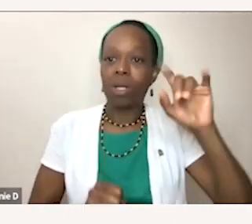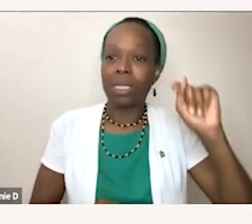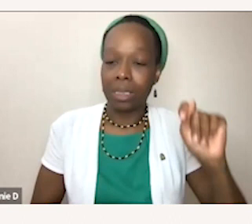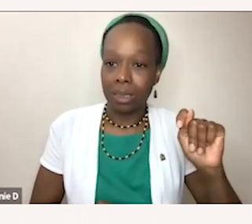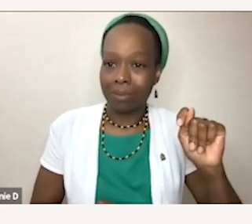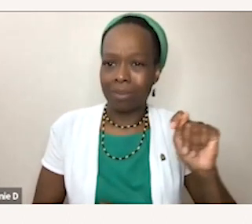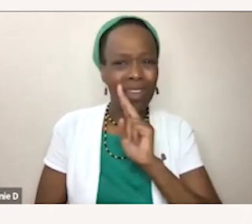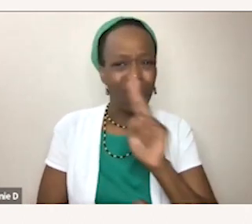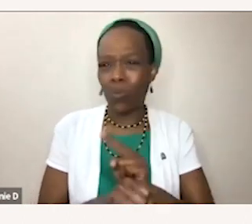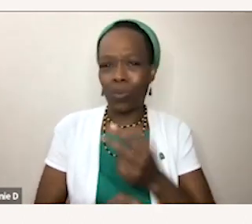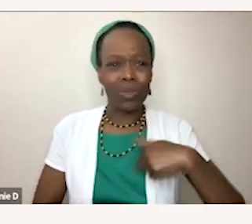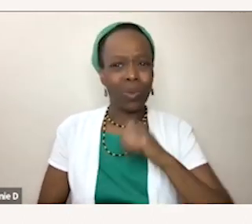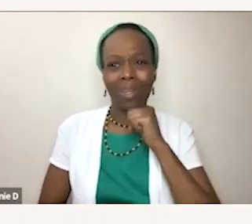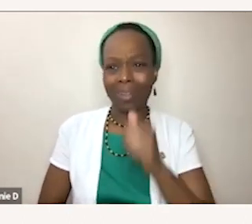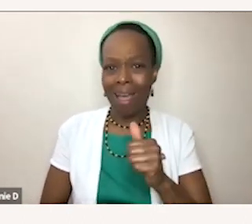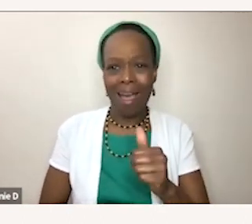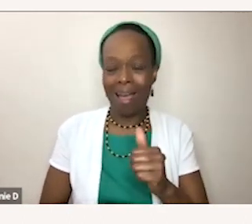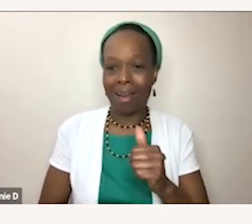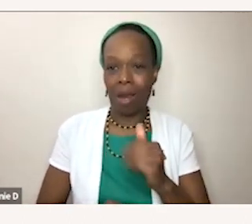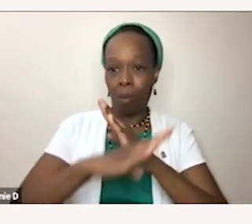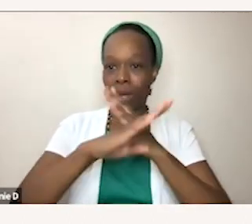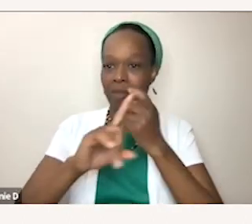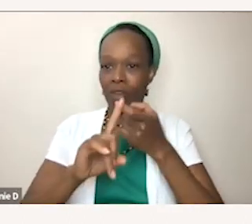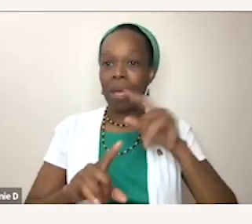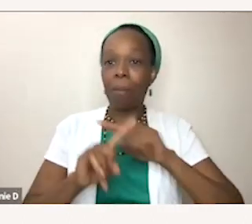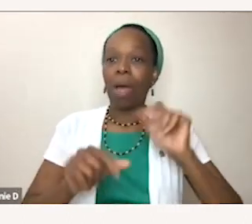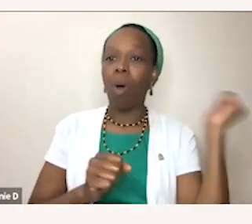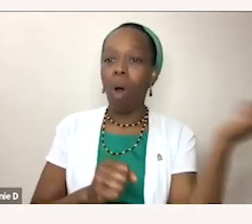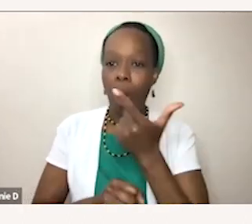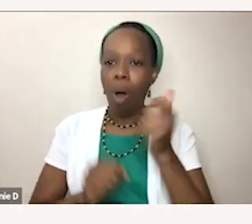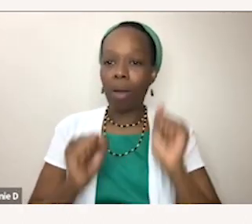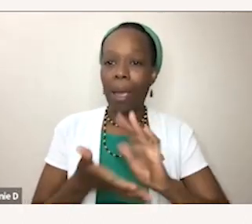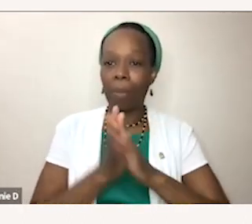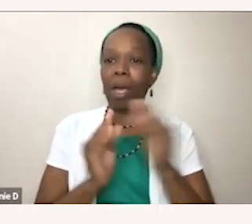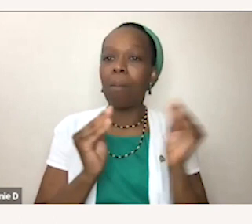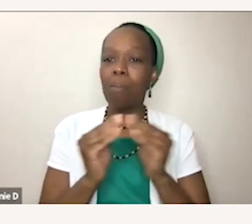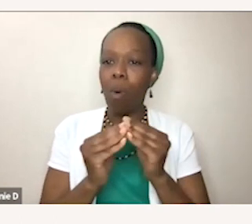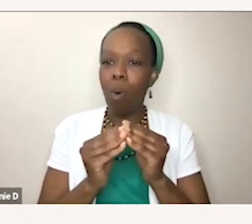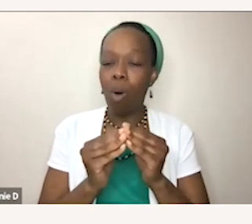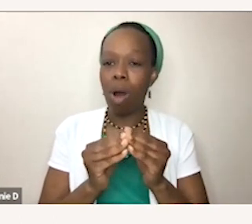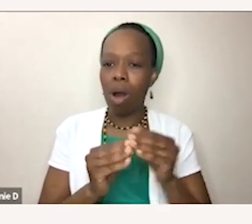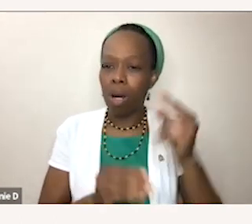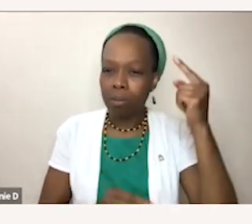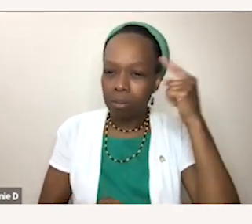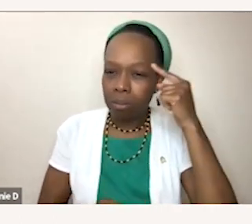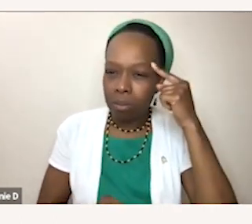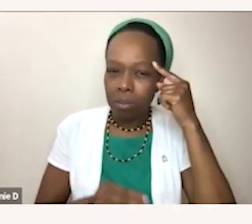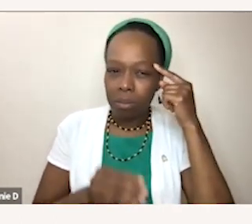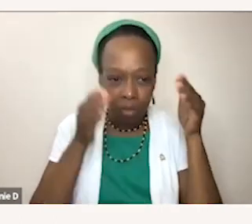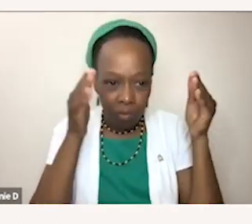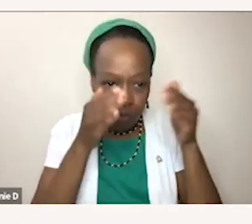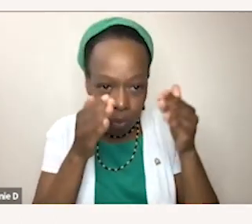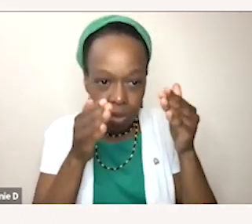all do is be more mindful of the language that we're using. And these are